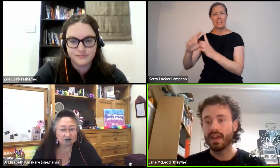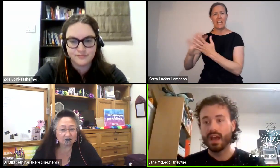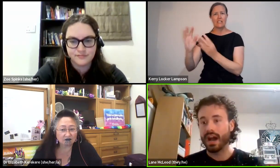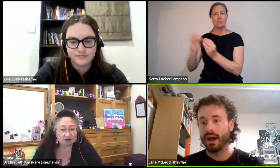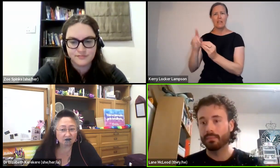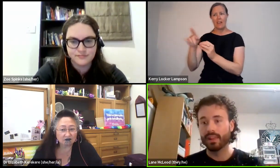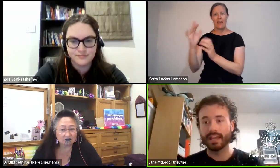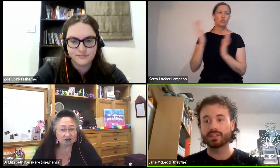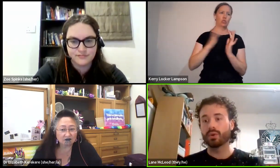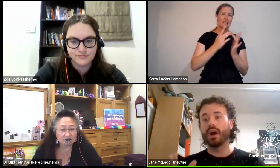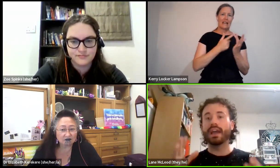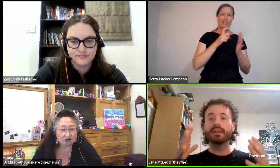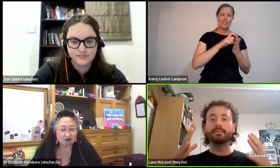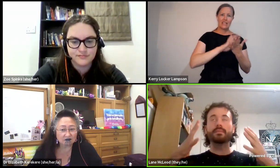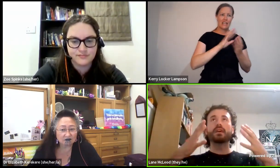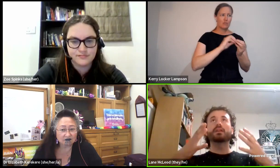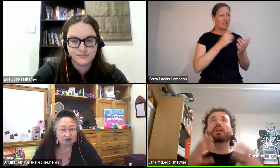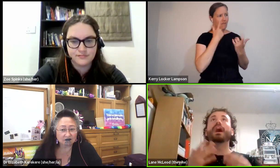records.